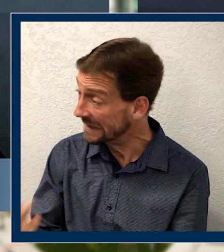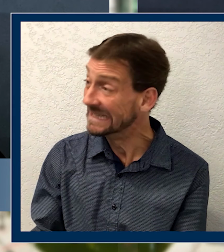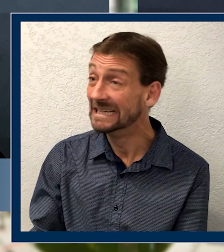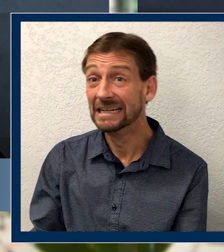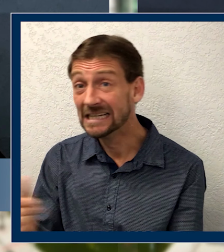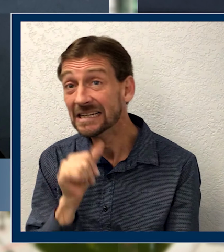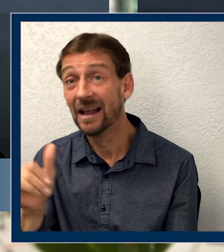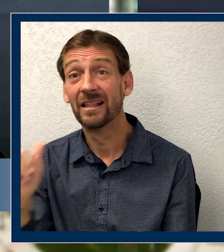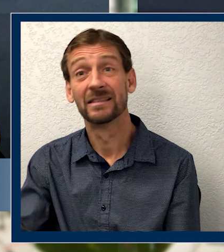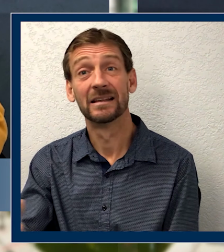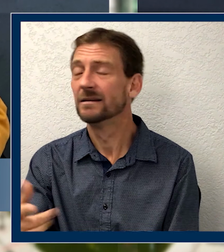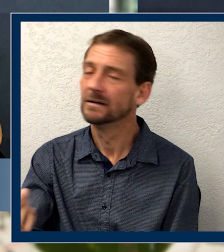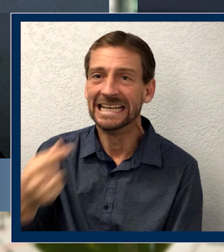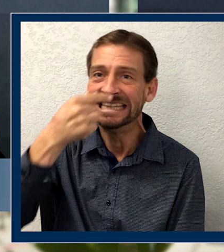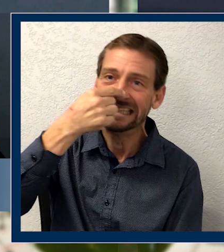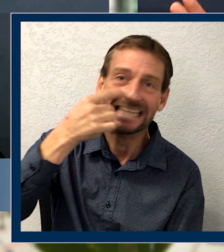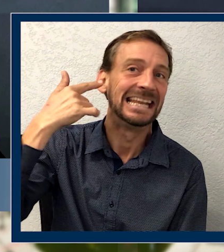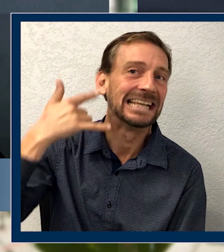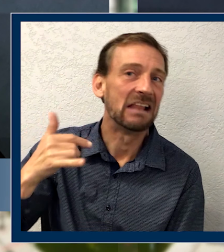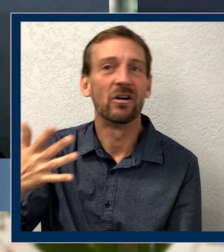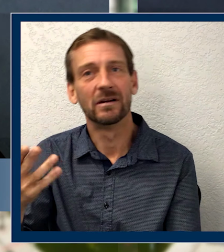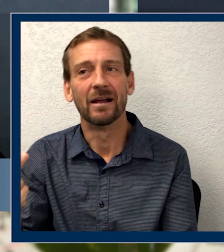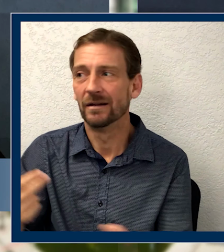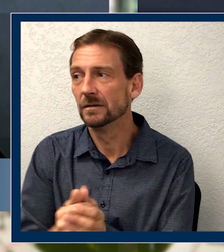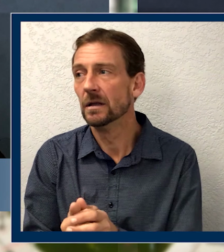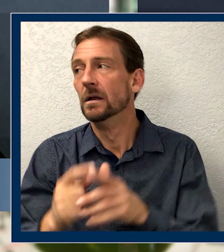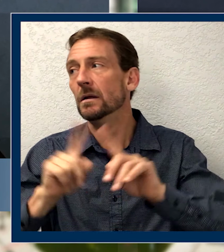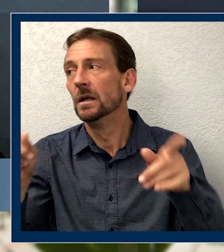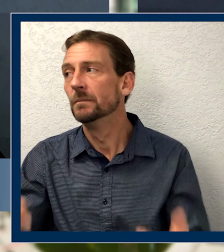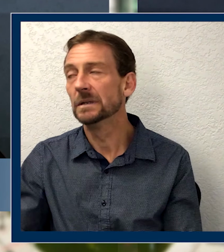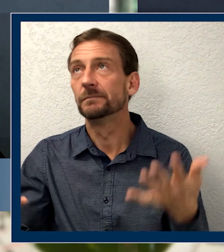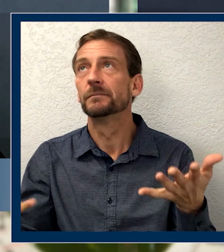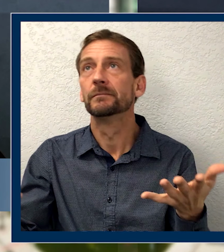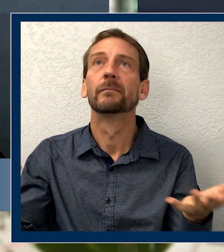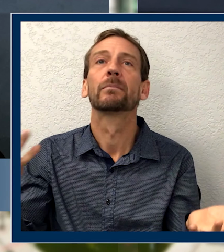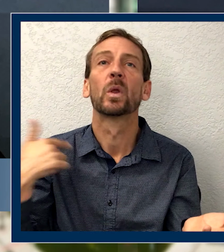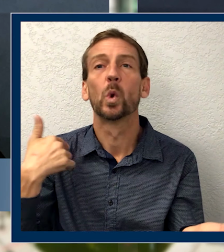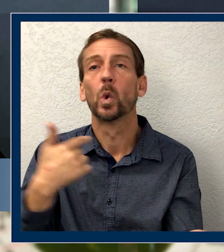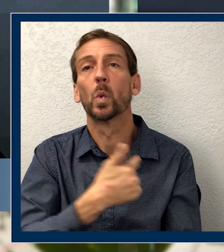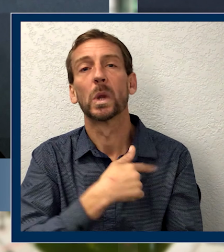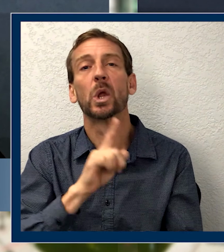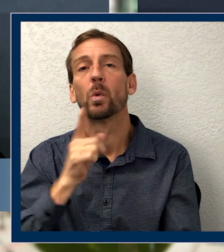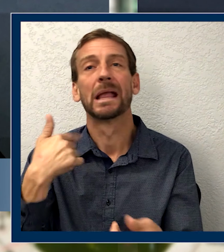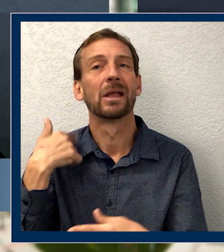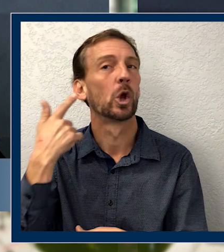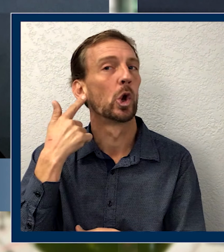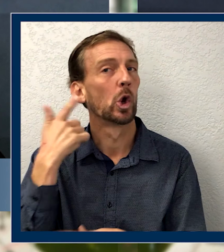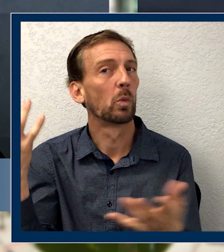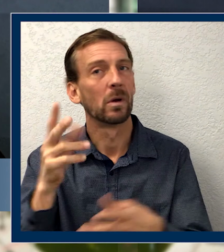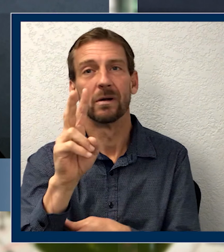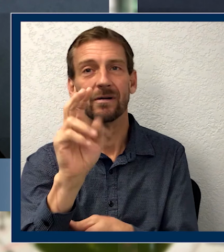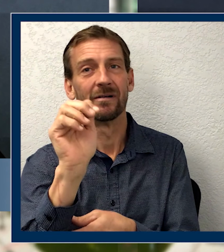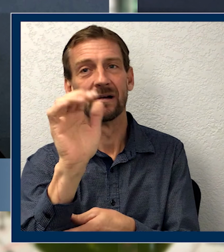Yeah. Stinking California. I don't know. I mean, you know, obviously we've heard that the vaccine, which I